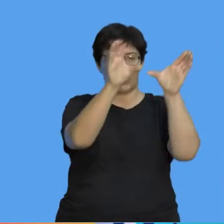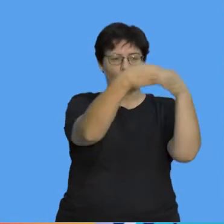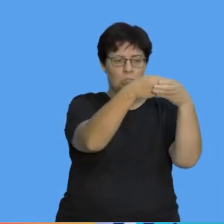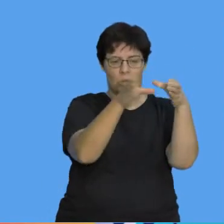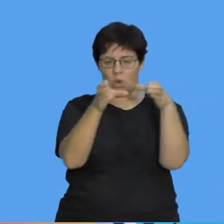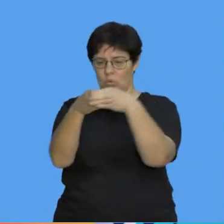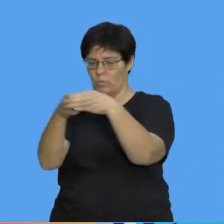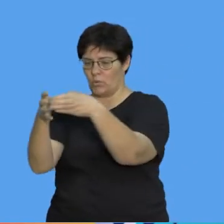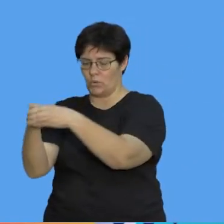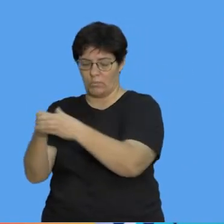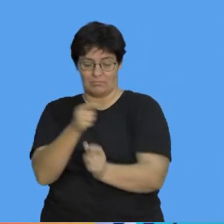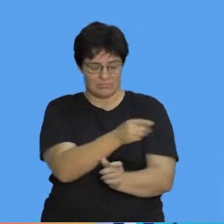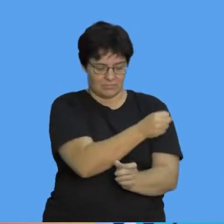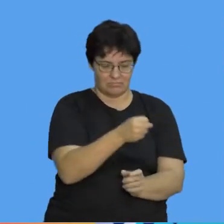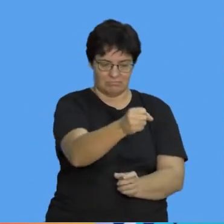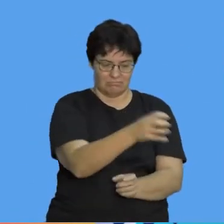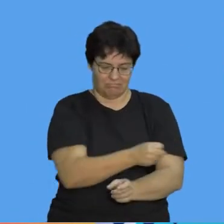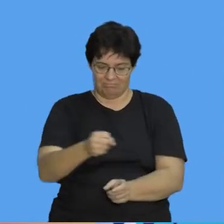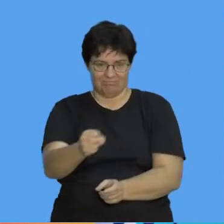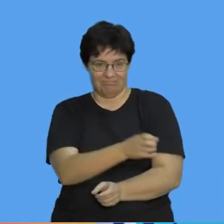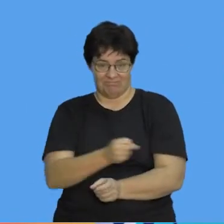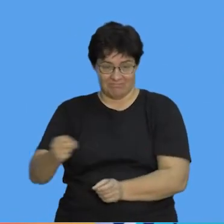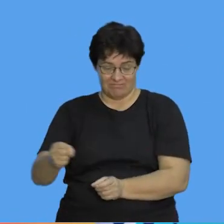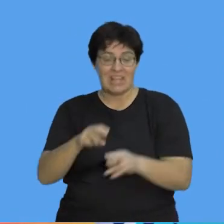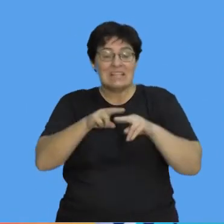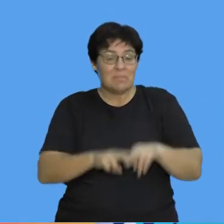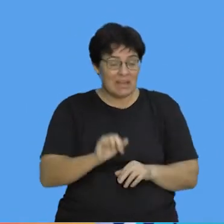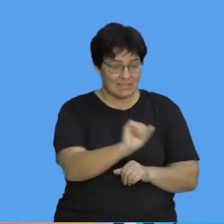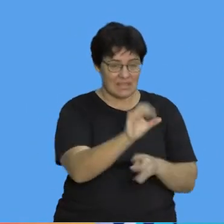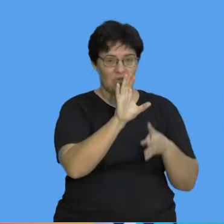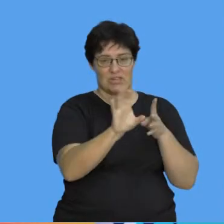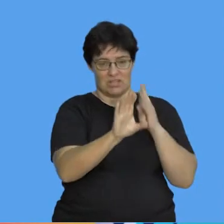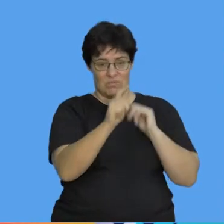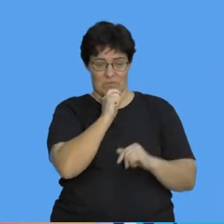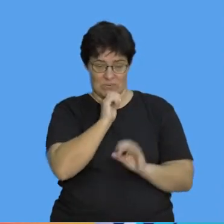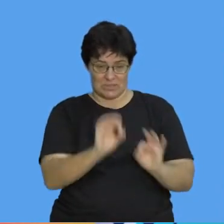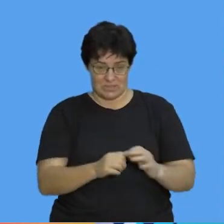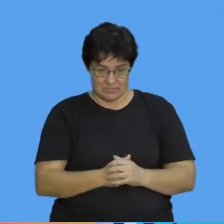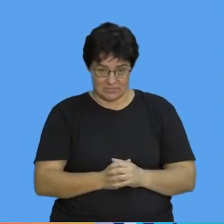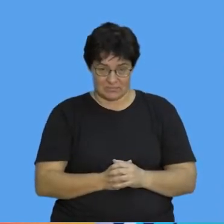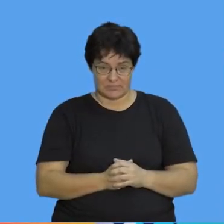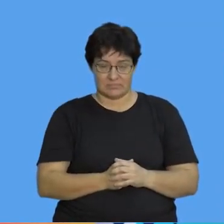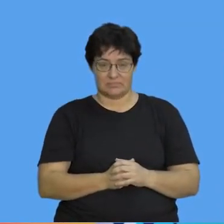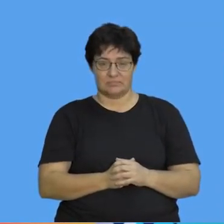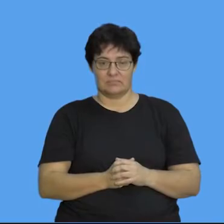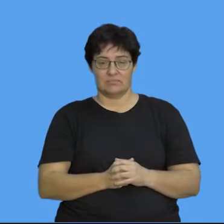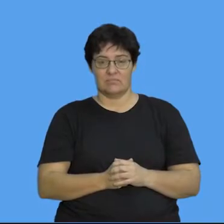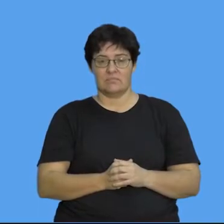categories depending on certain criteria that we must use. Okay,